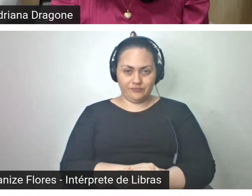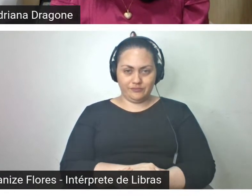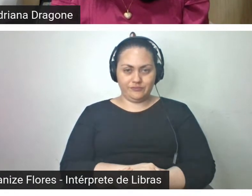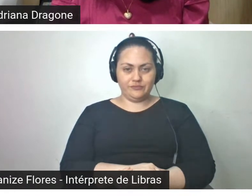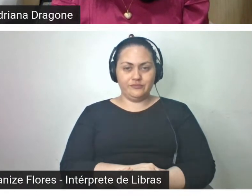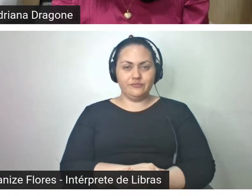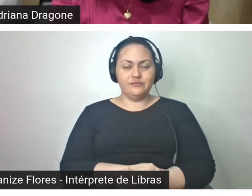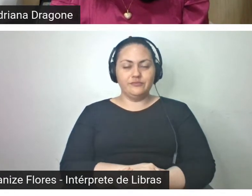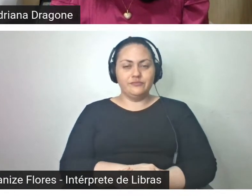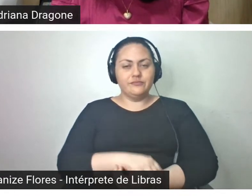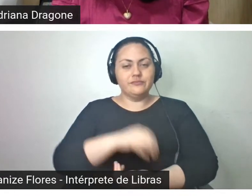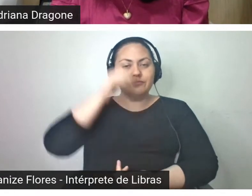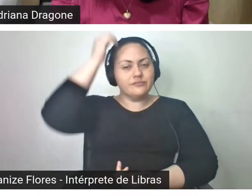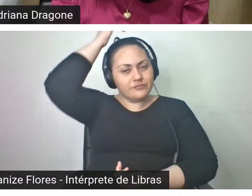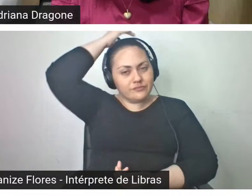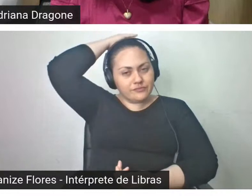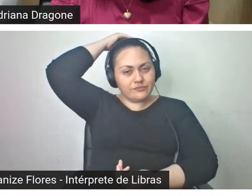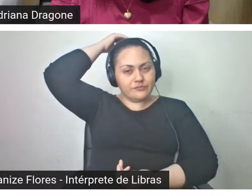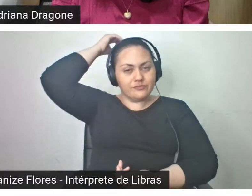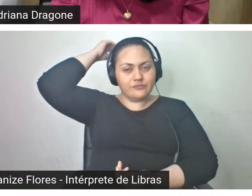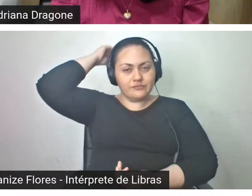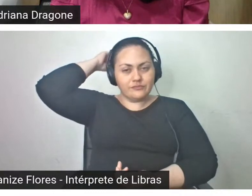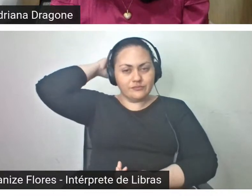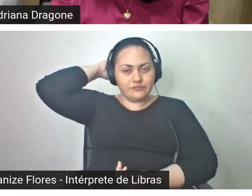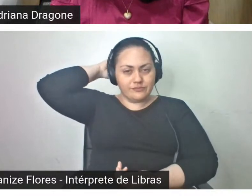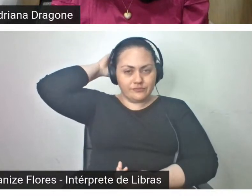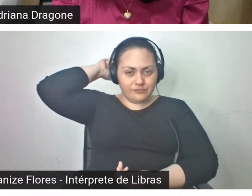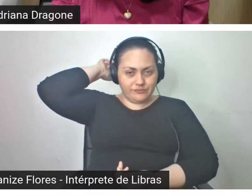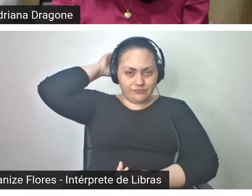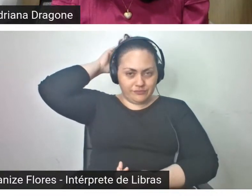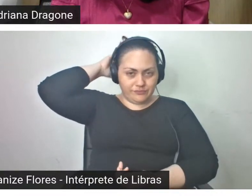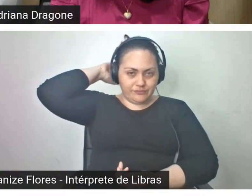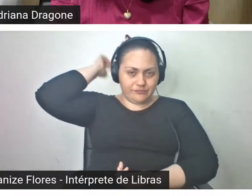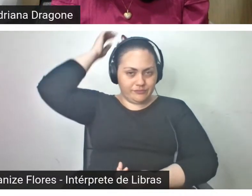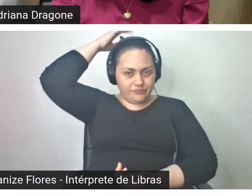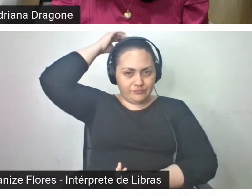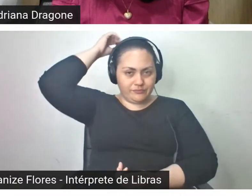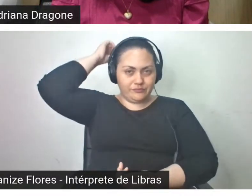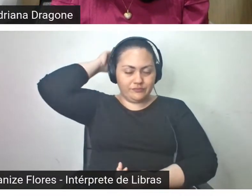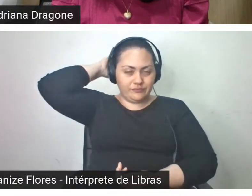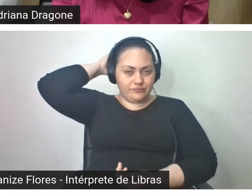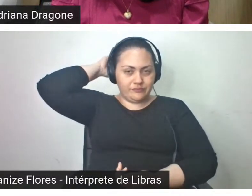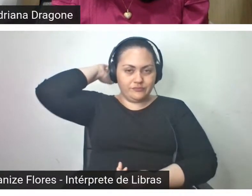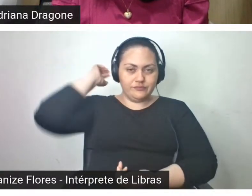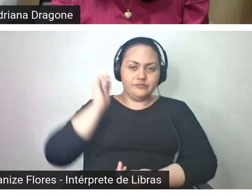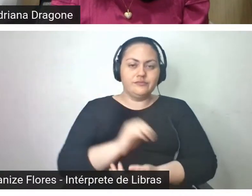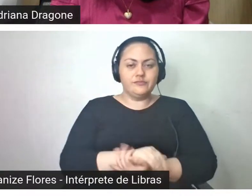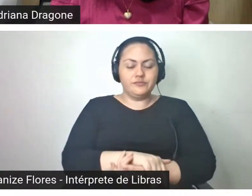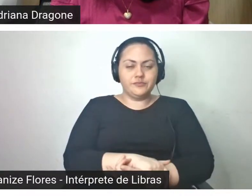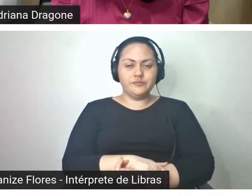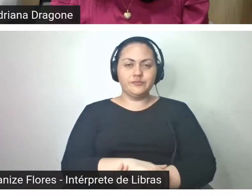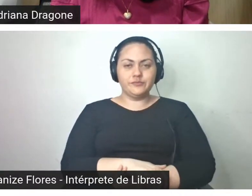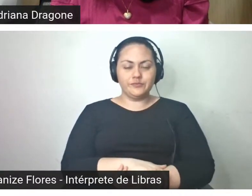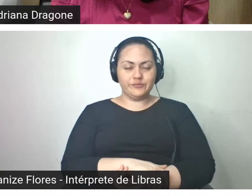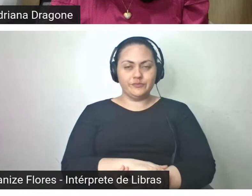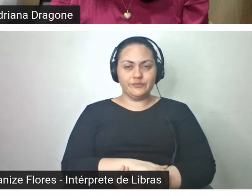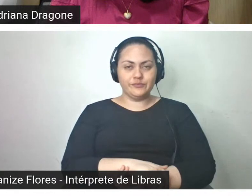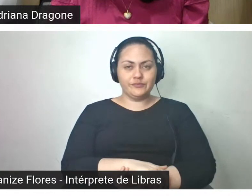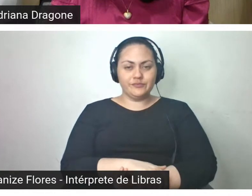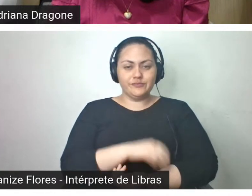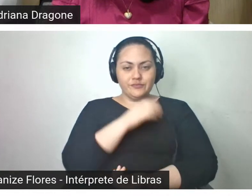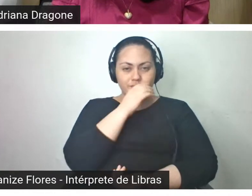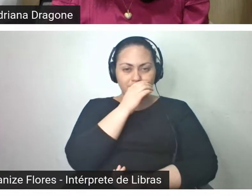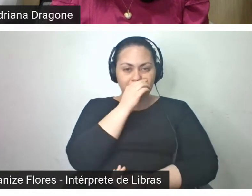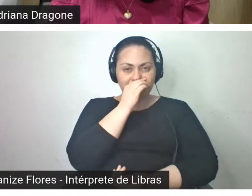goals desired. That's the conversation we need to get started. Mm-hmm. And then we need to